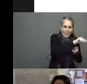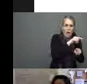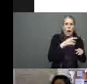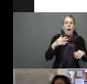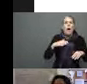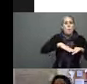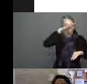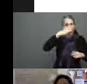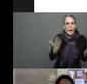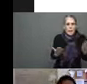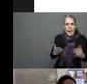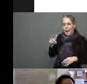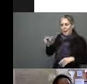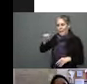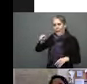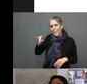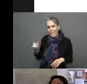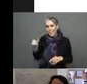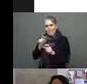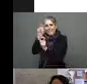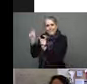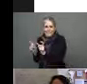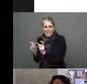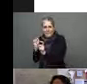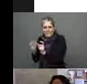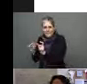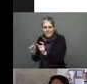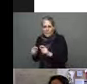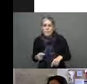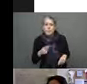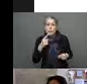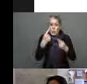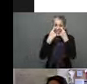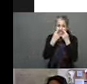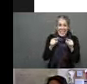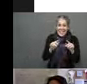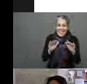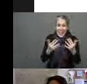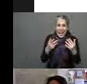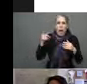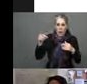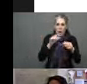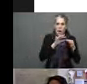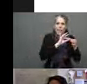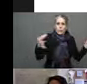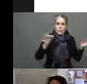that's, um, and this is sort of in some ways represented in the way that the cross-linguistic, um,